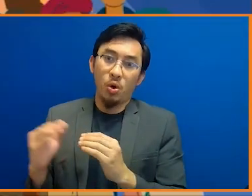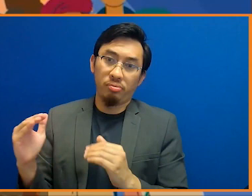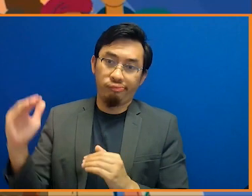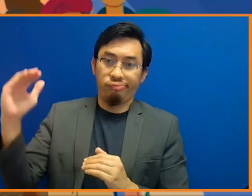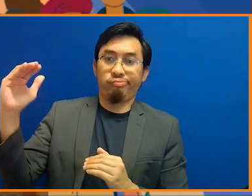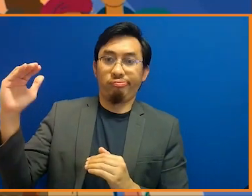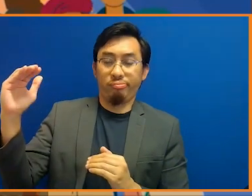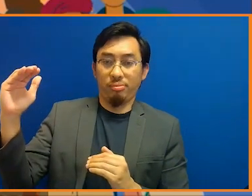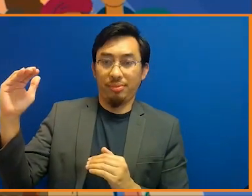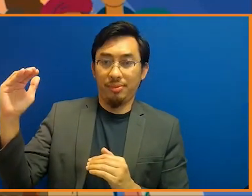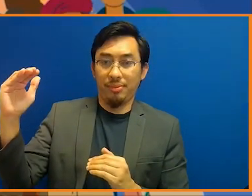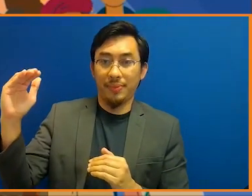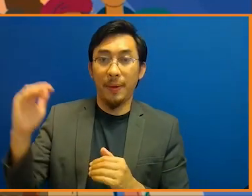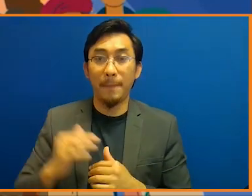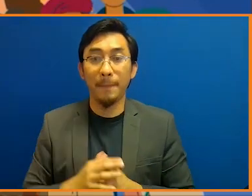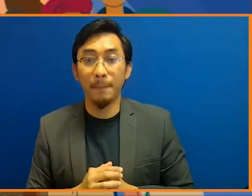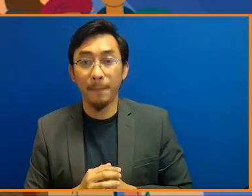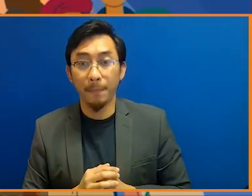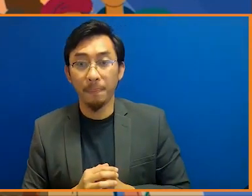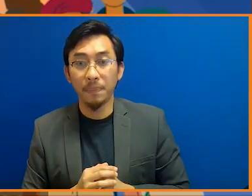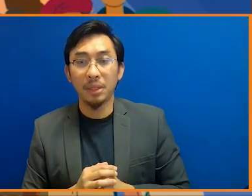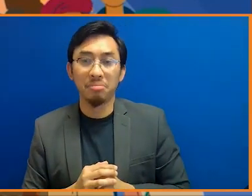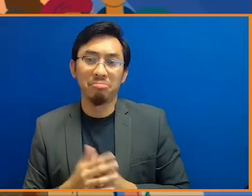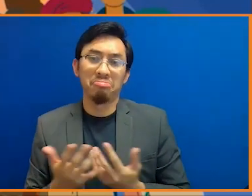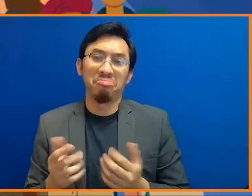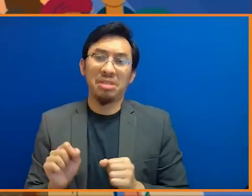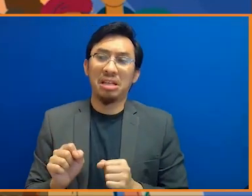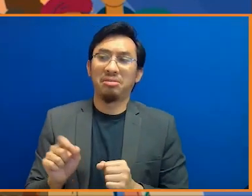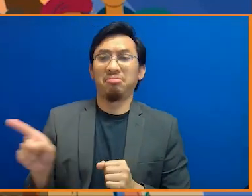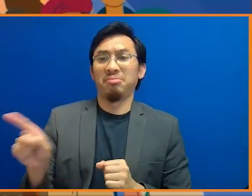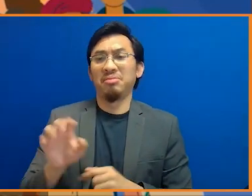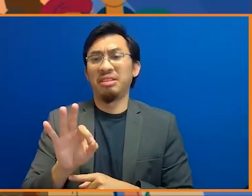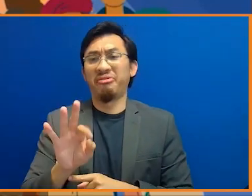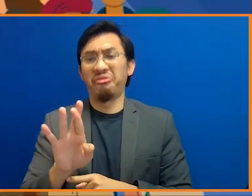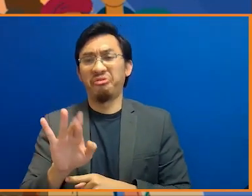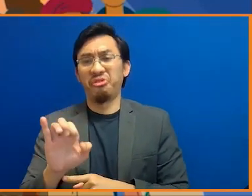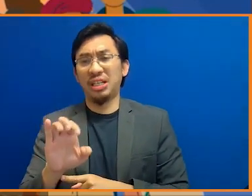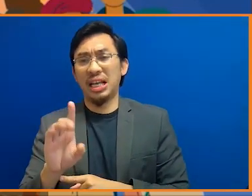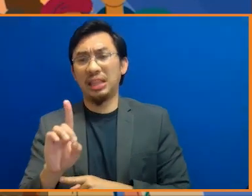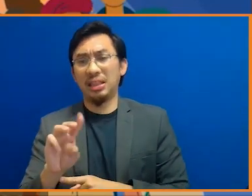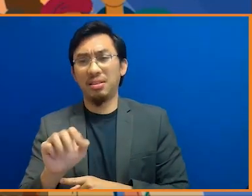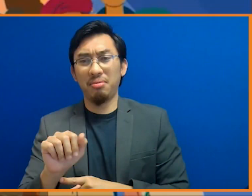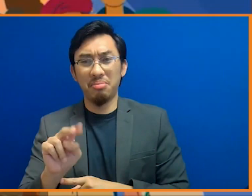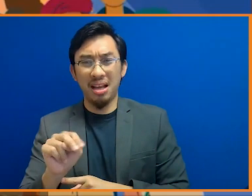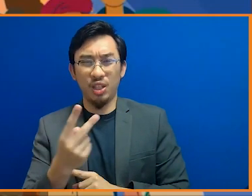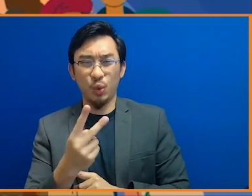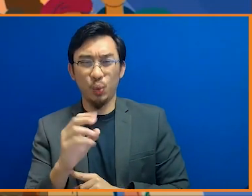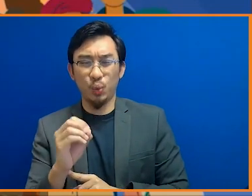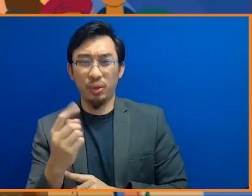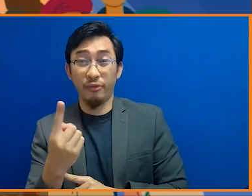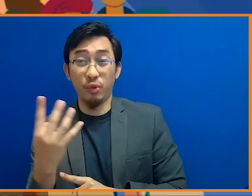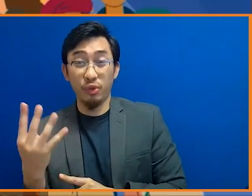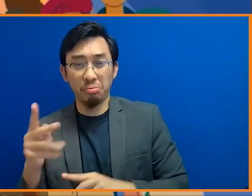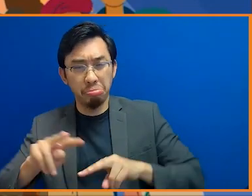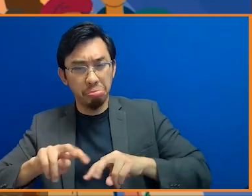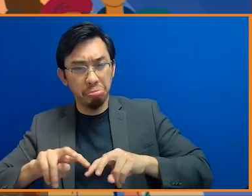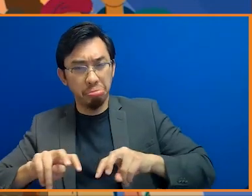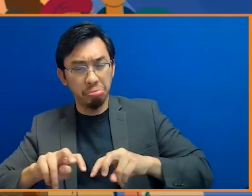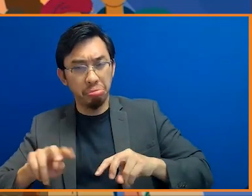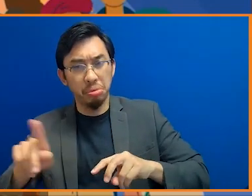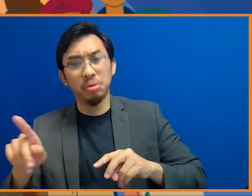of to be survive. So that's a kind of publication from